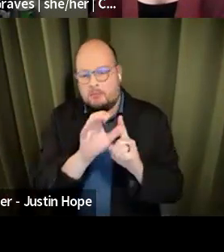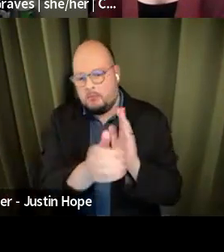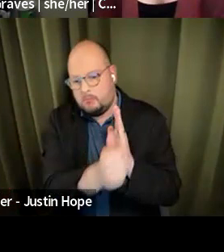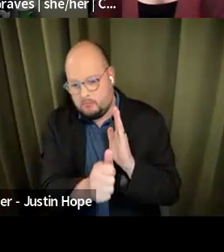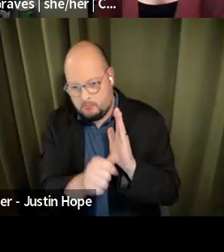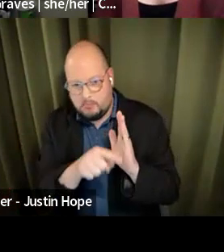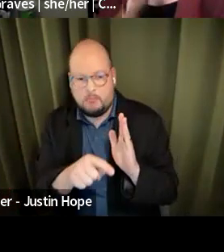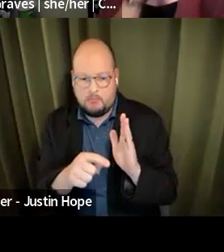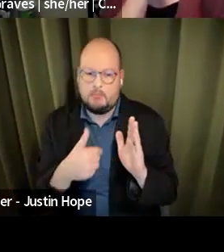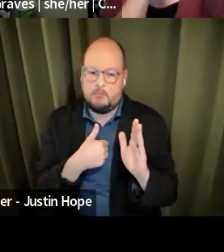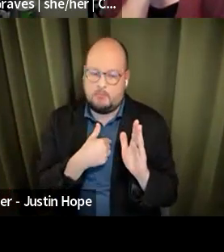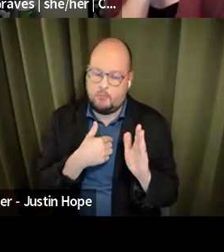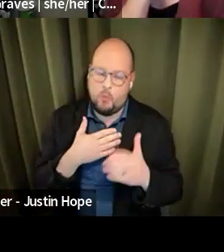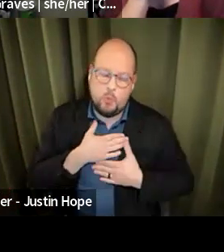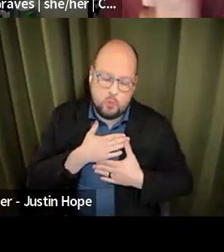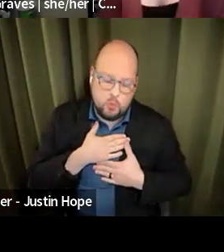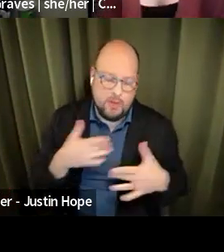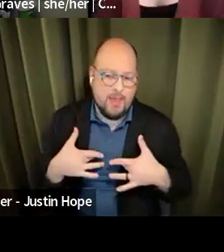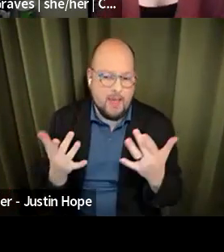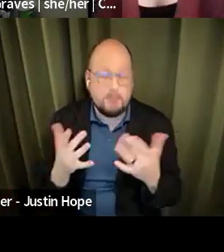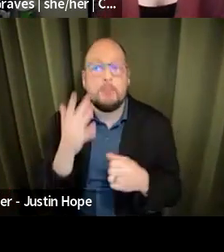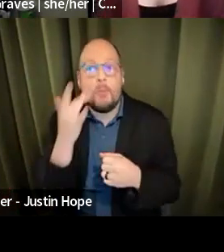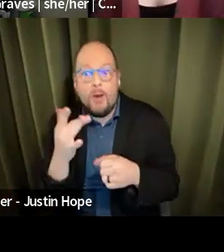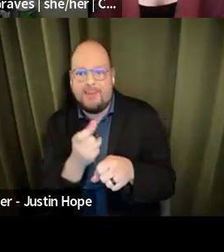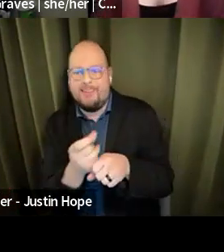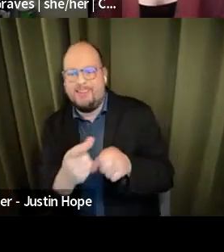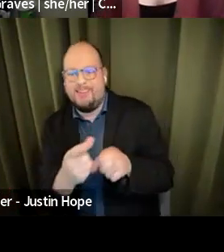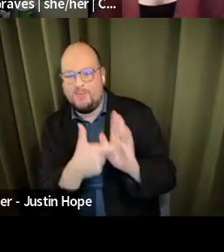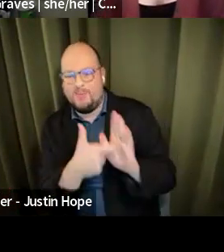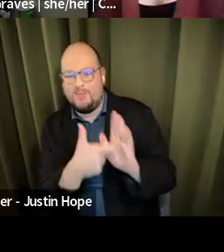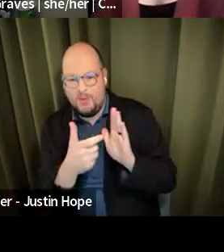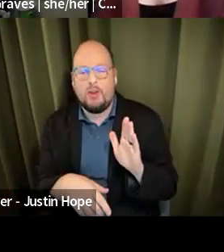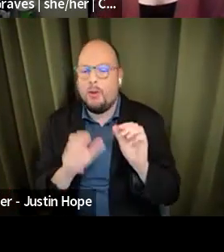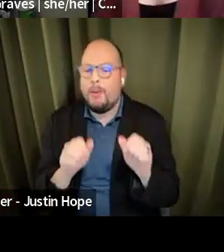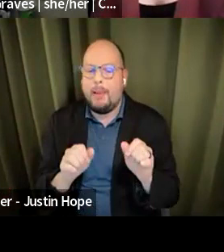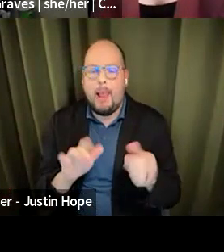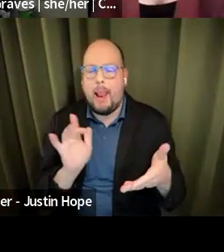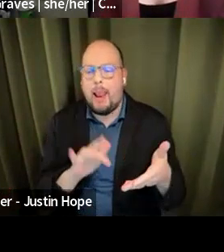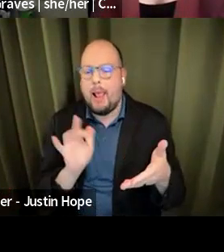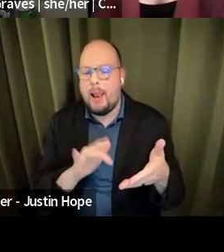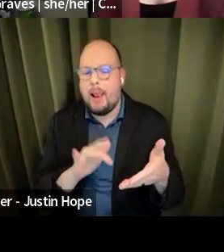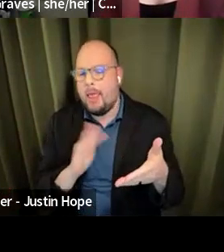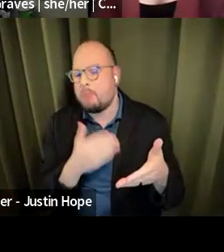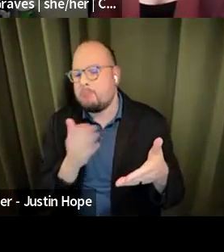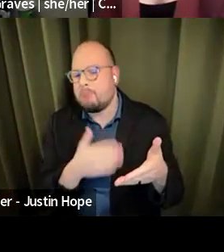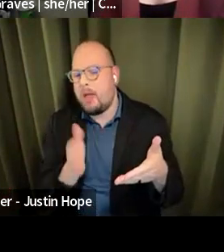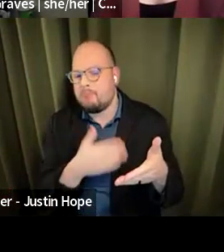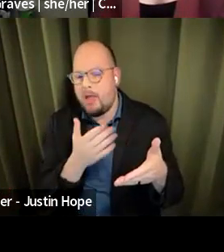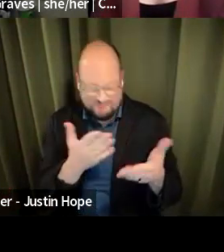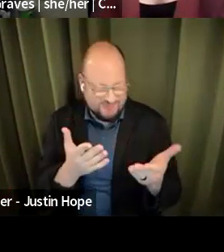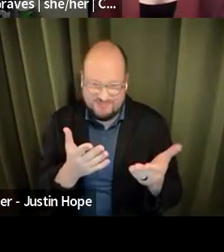on a yearly basis. And it's not like you just slide through everything. You get questions, you get a test after, and it's